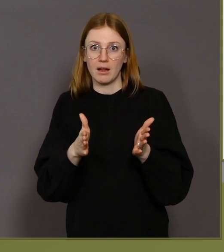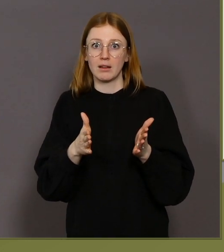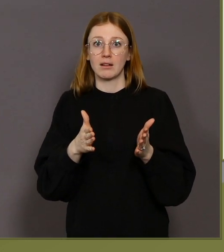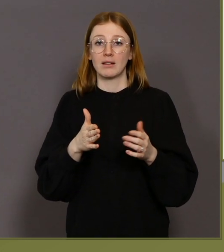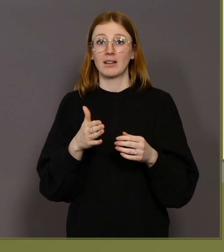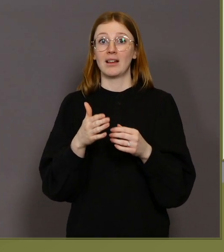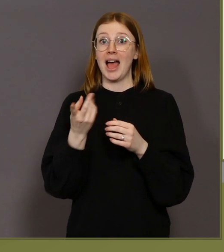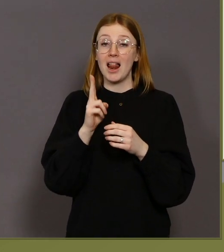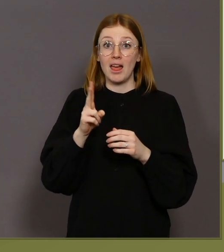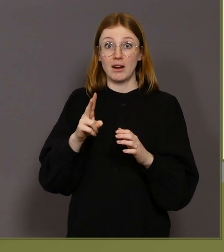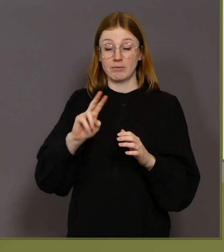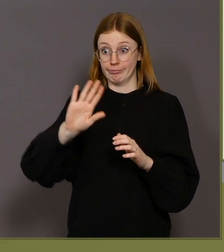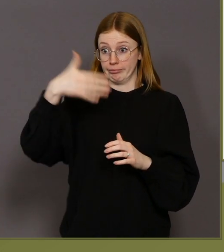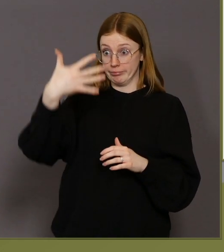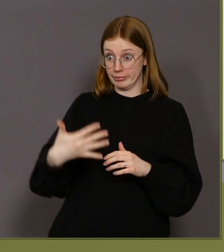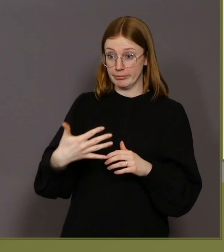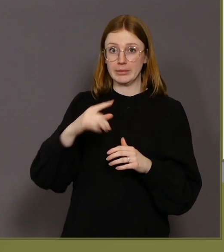menu anymore.